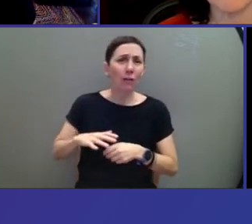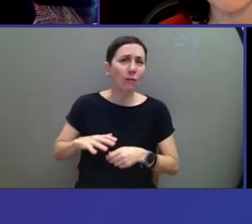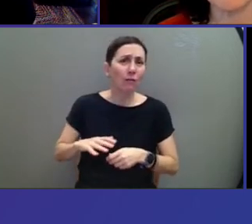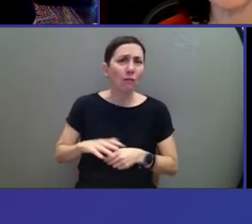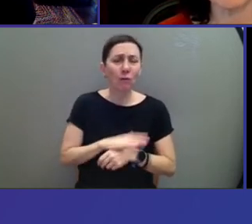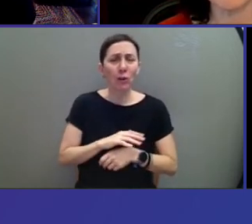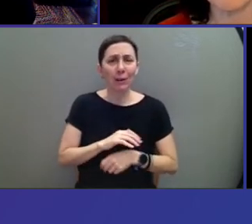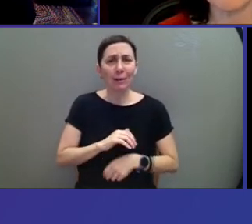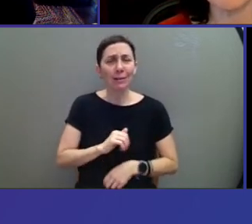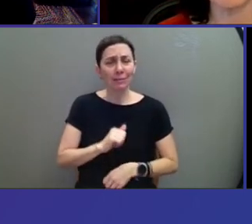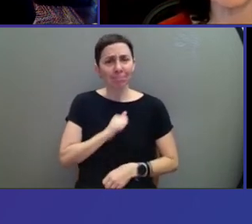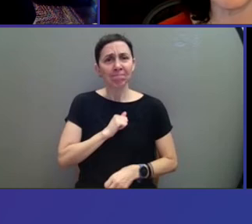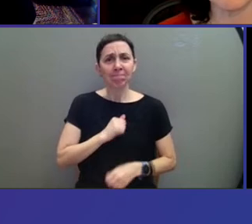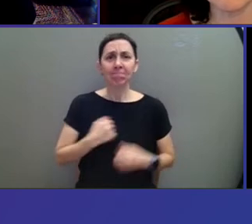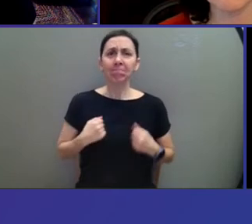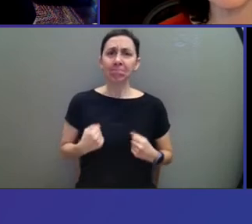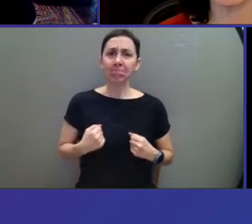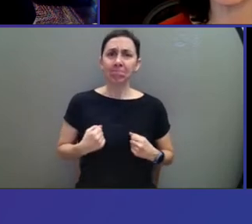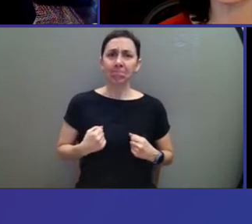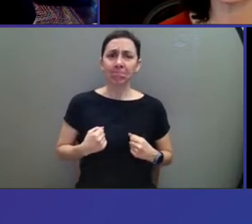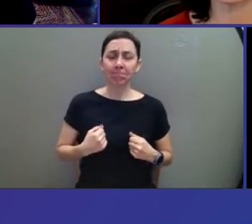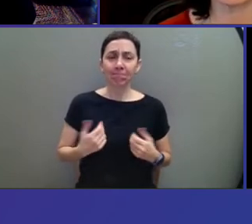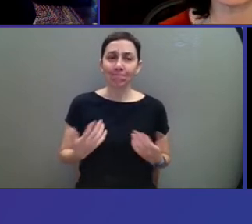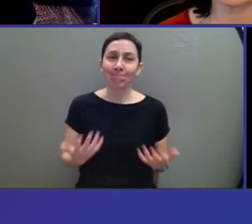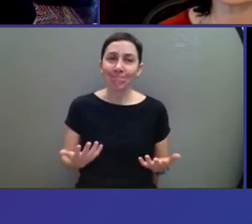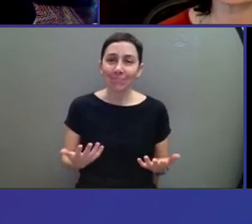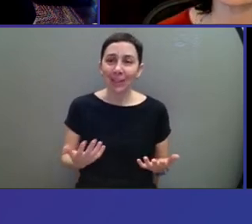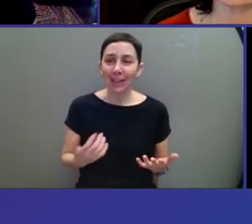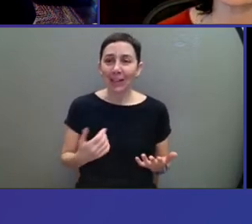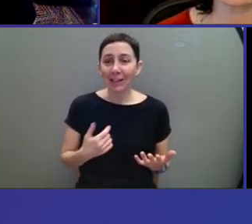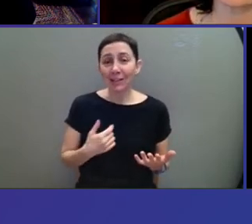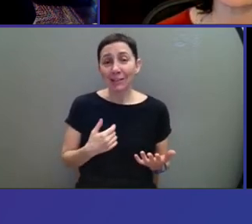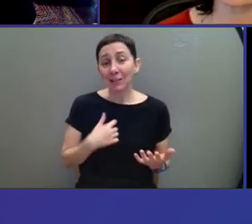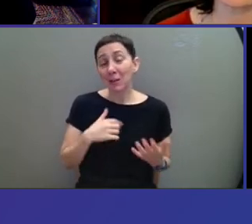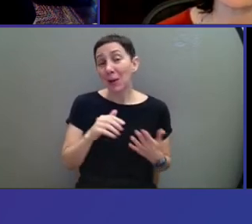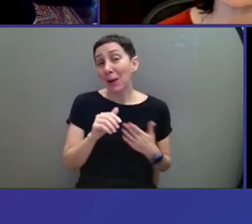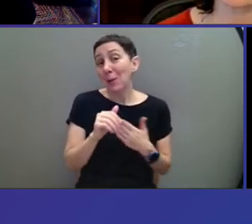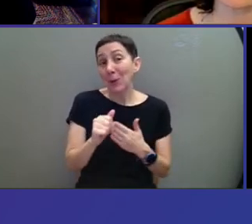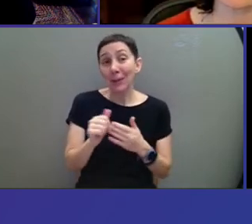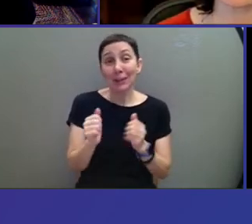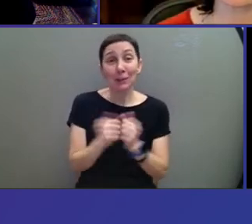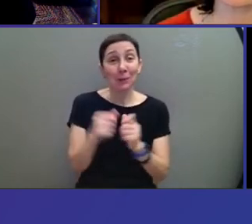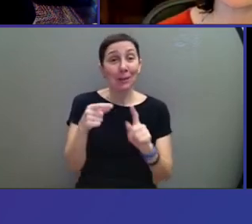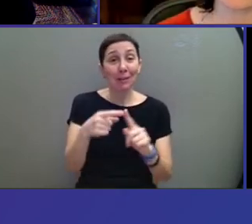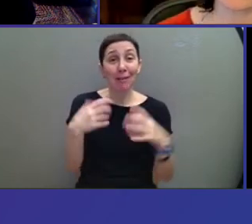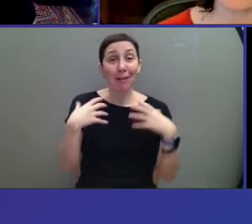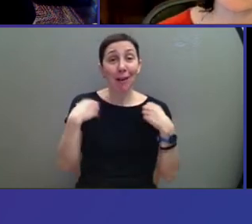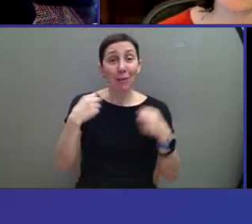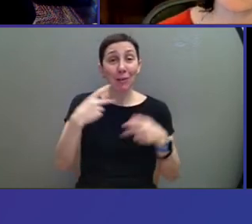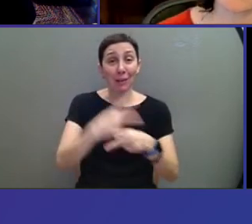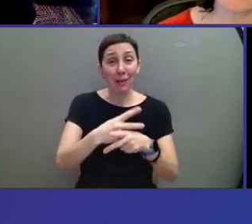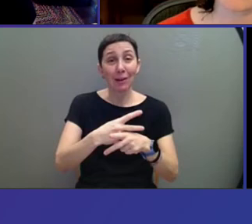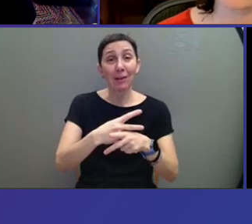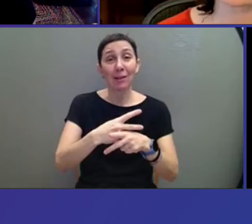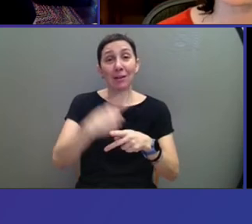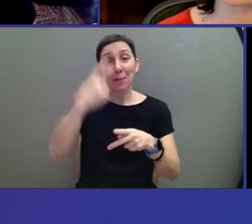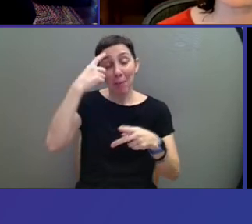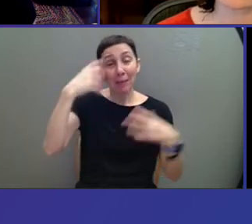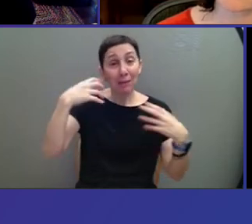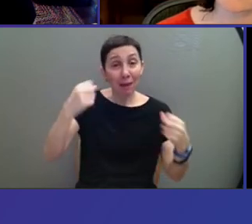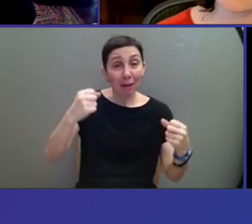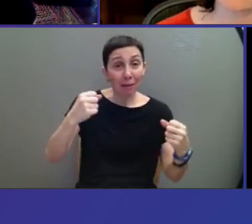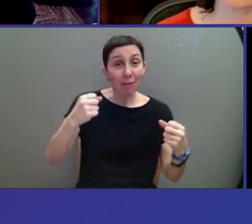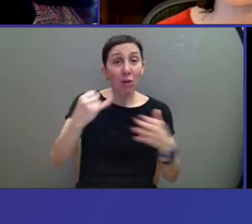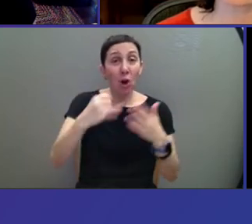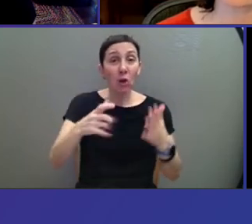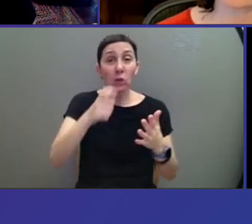understood. And so I'm going to leave with the healthcare piece. And it's not only mental health, but it's also aging artists as